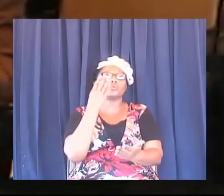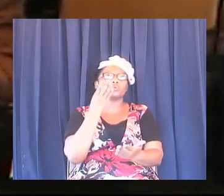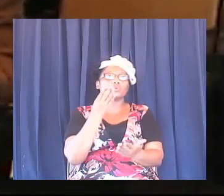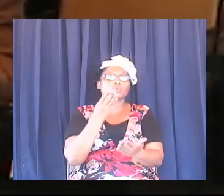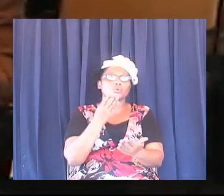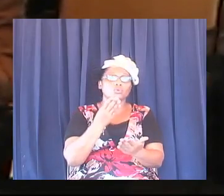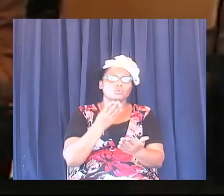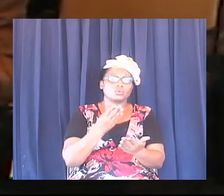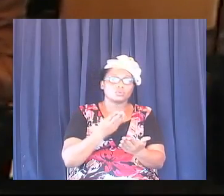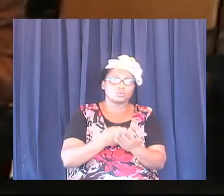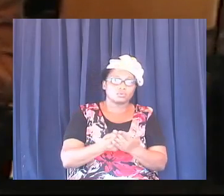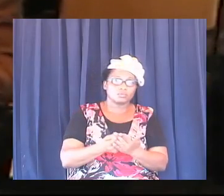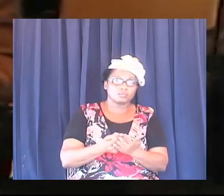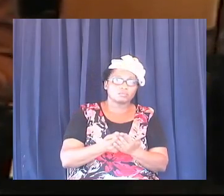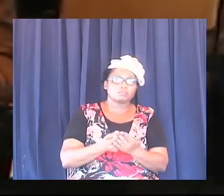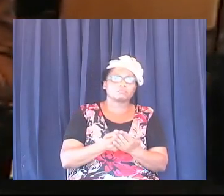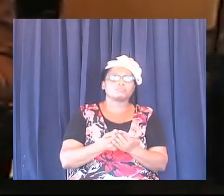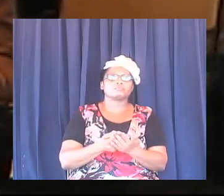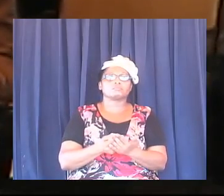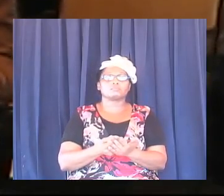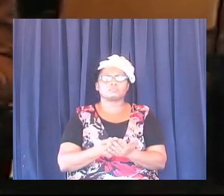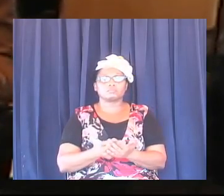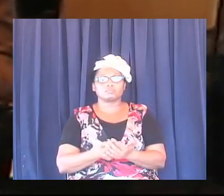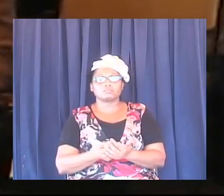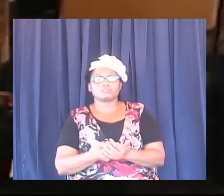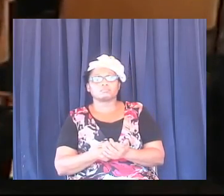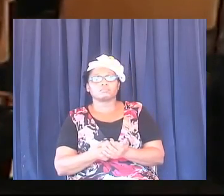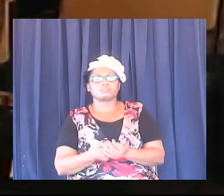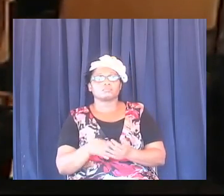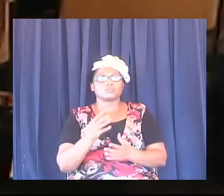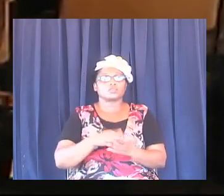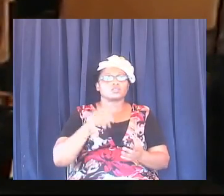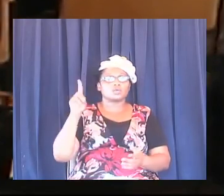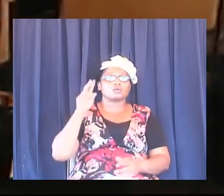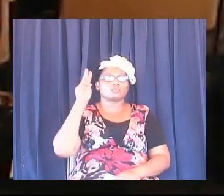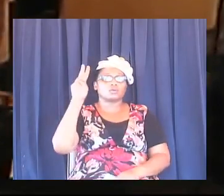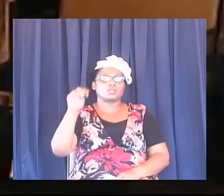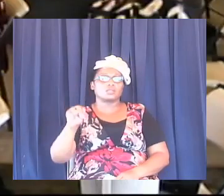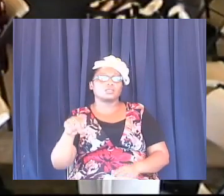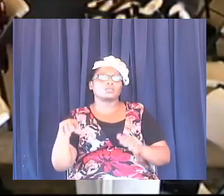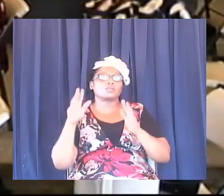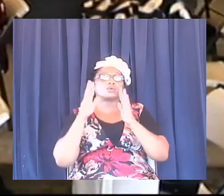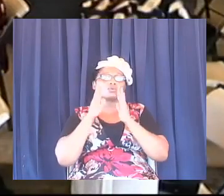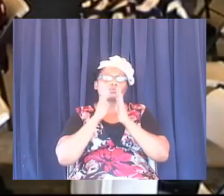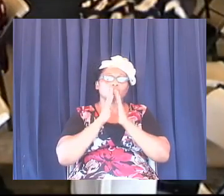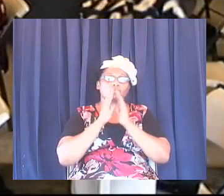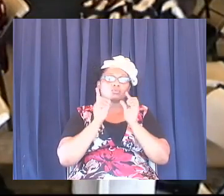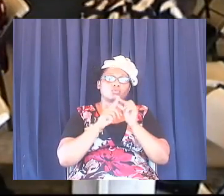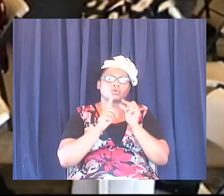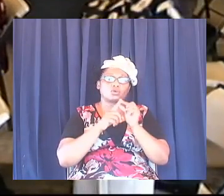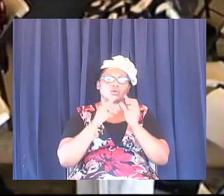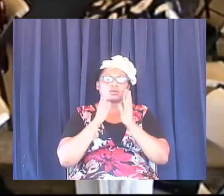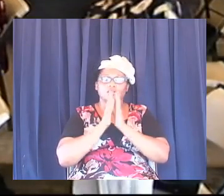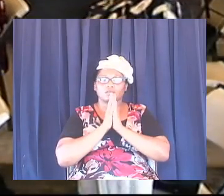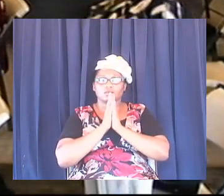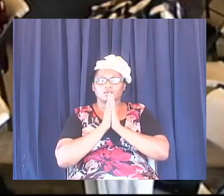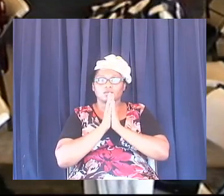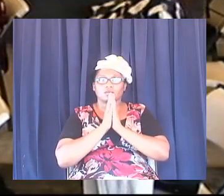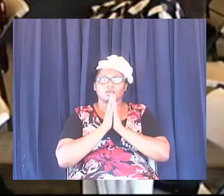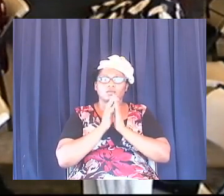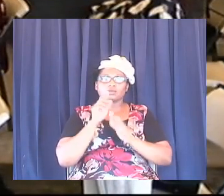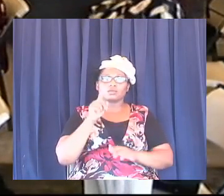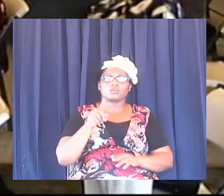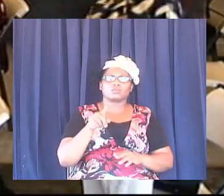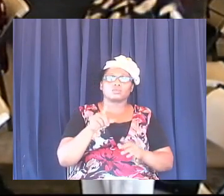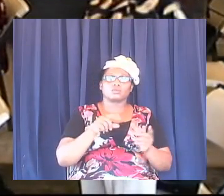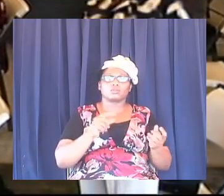any further, I just figure there's someone that need a word of prayer. It doesn't have to be seen in your life why